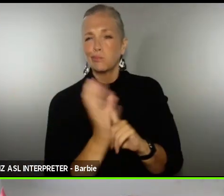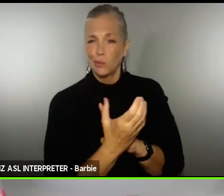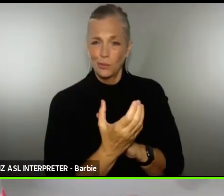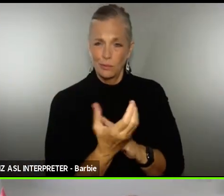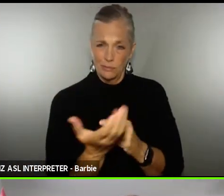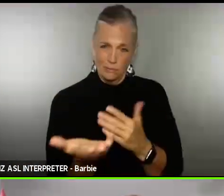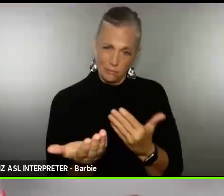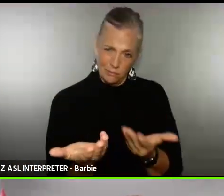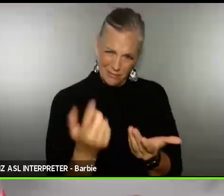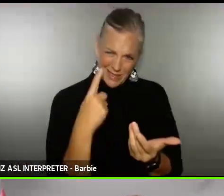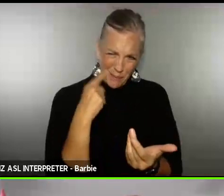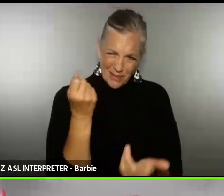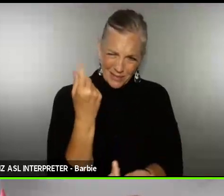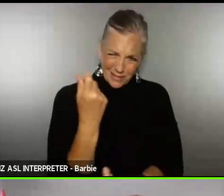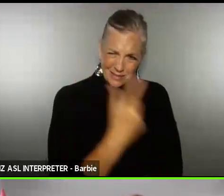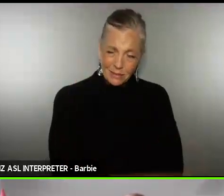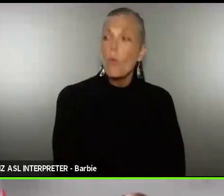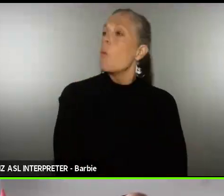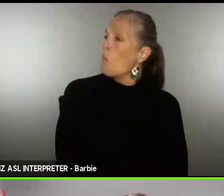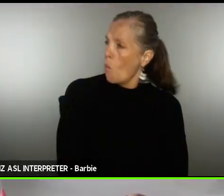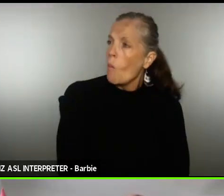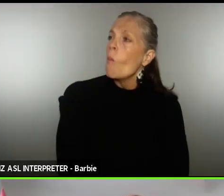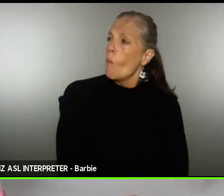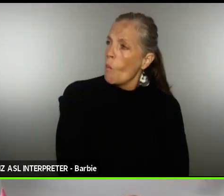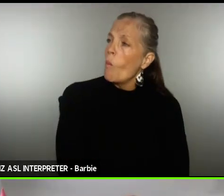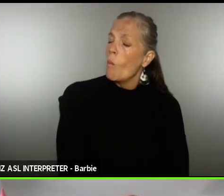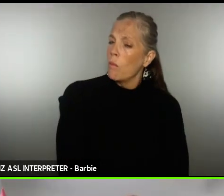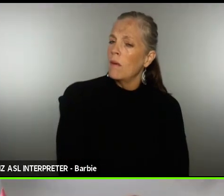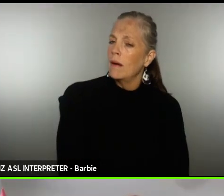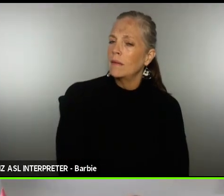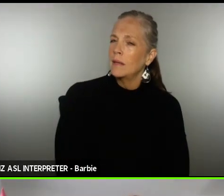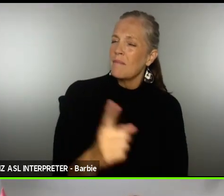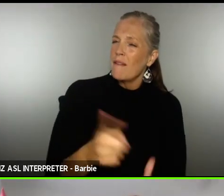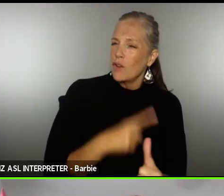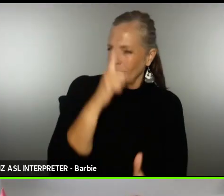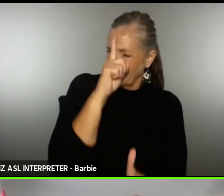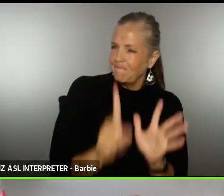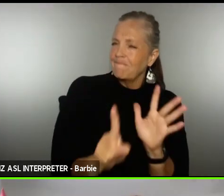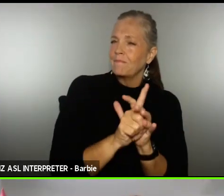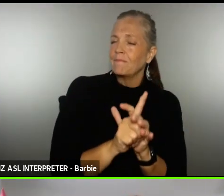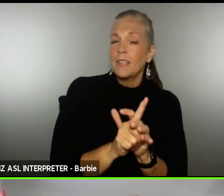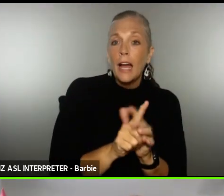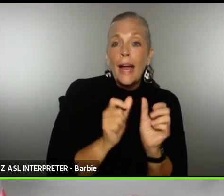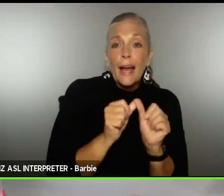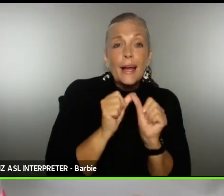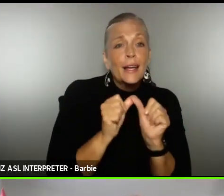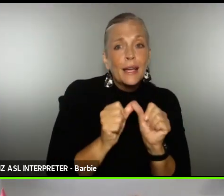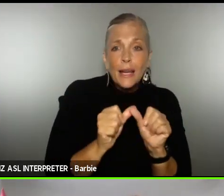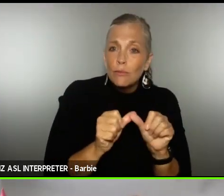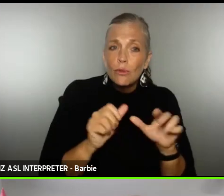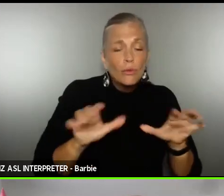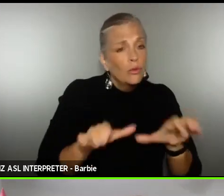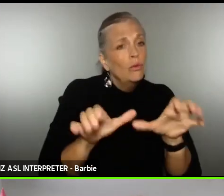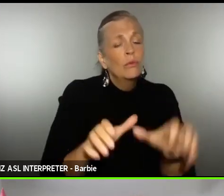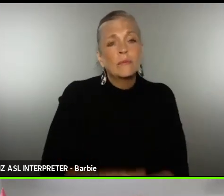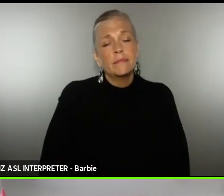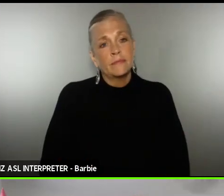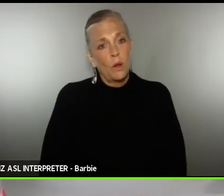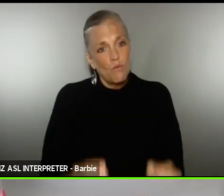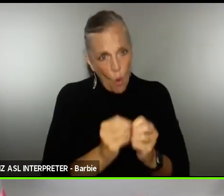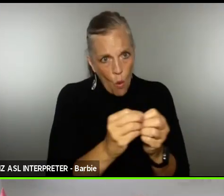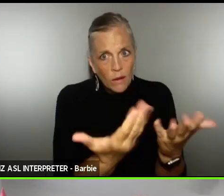it's a good question. I think that my first thought is keep going more. Right, like